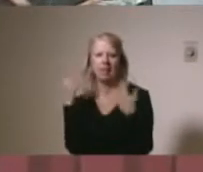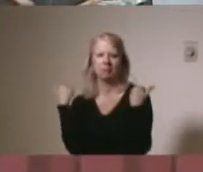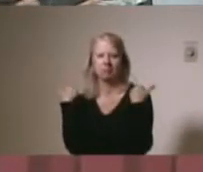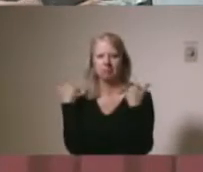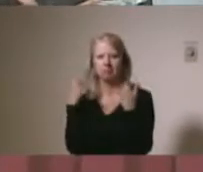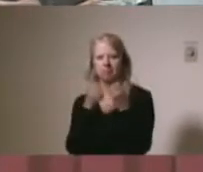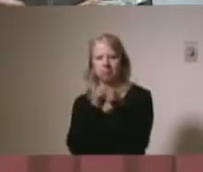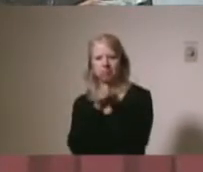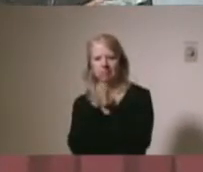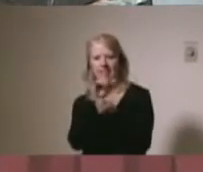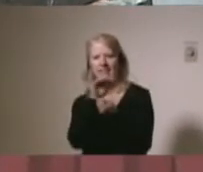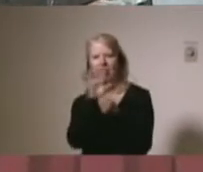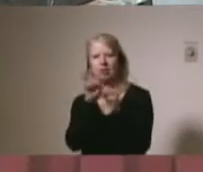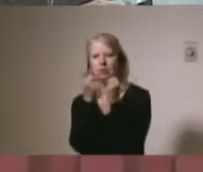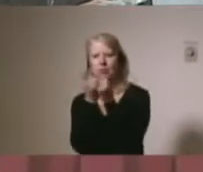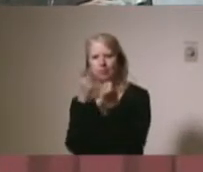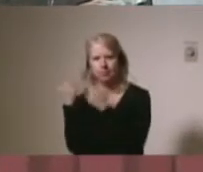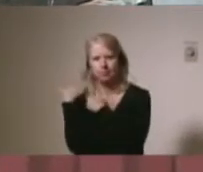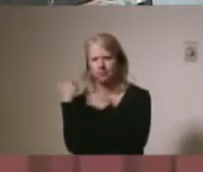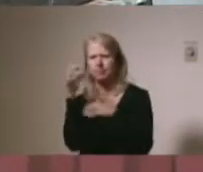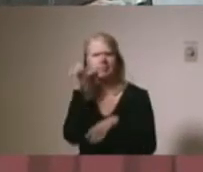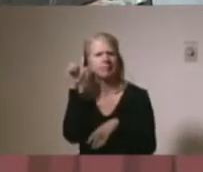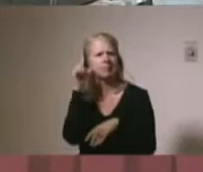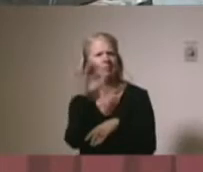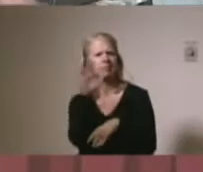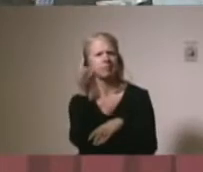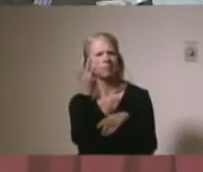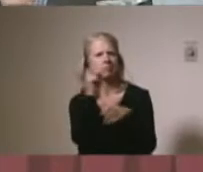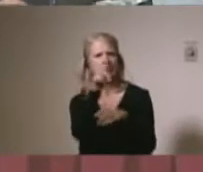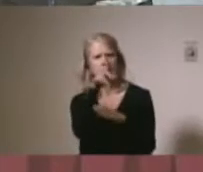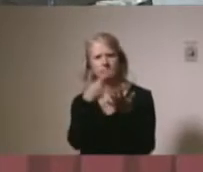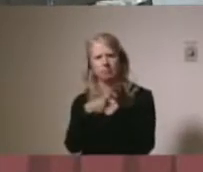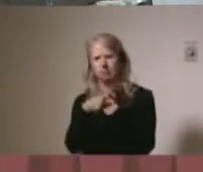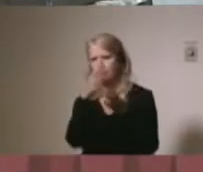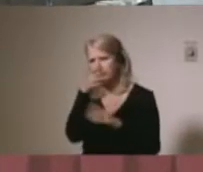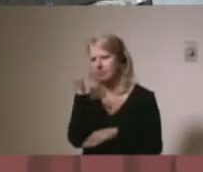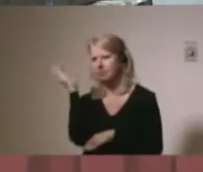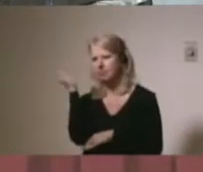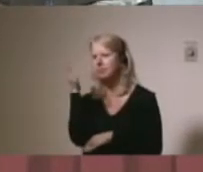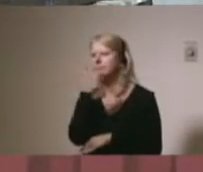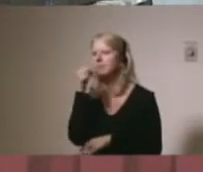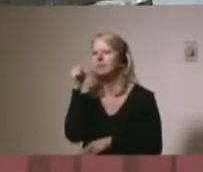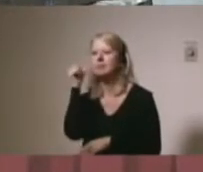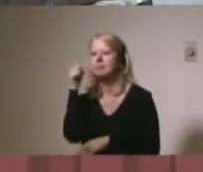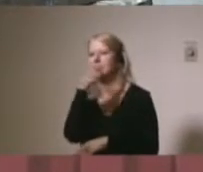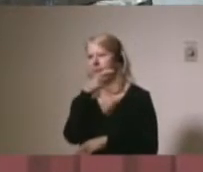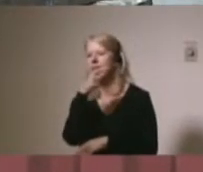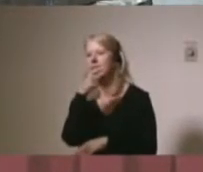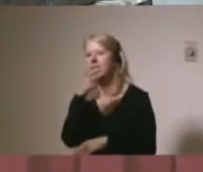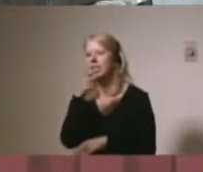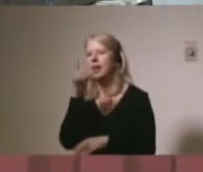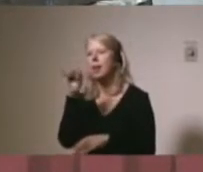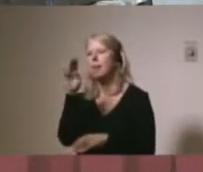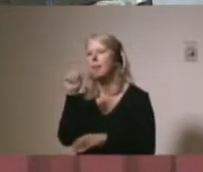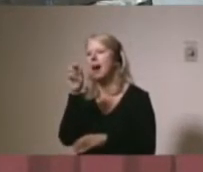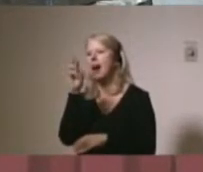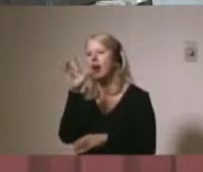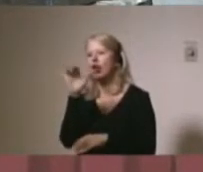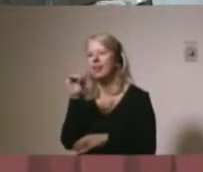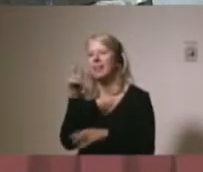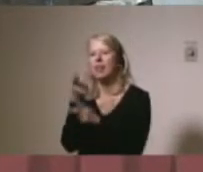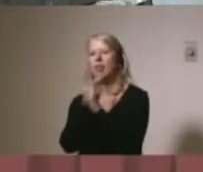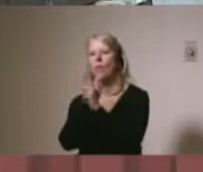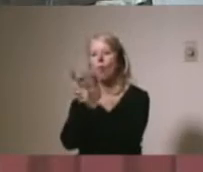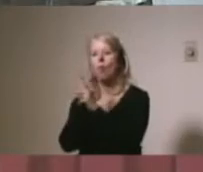And I mean, yesterday, John Anderson, is John here? Here he is, yeah. John spoke about the Maori loans issue. And the